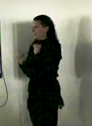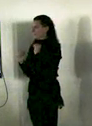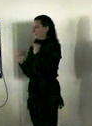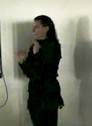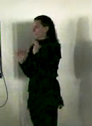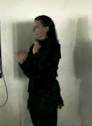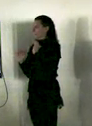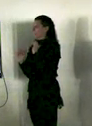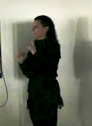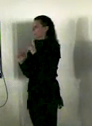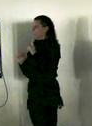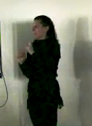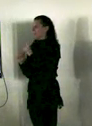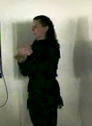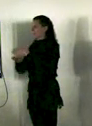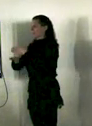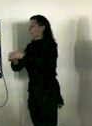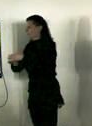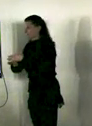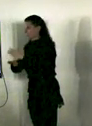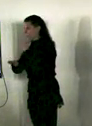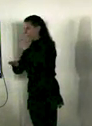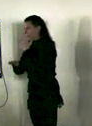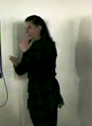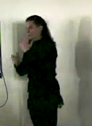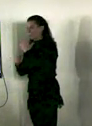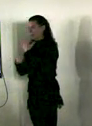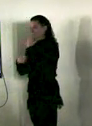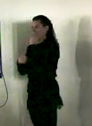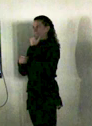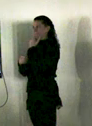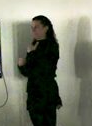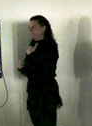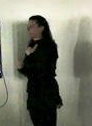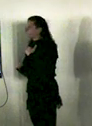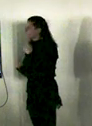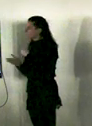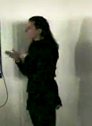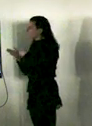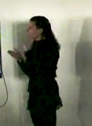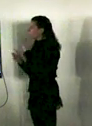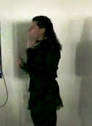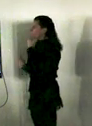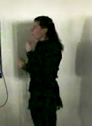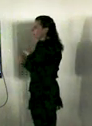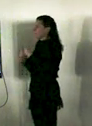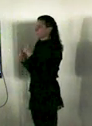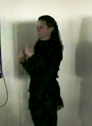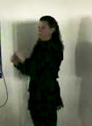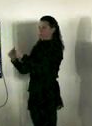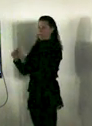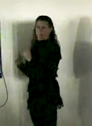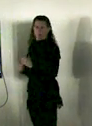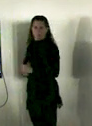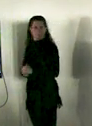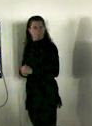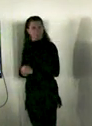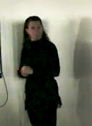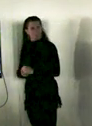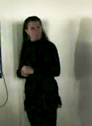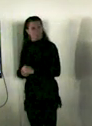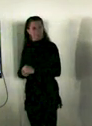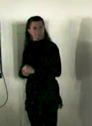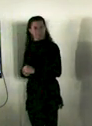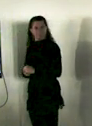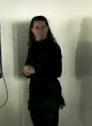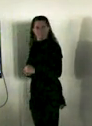scared of the possibility of getting it wrong. And we're going to get it wrong occasionally, but we have to try. Is there